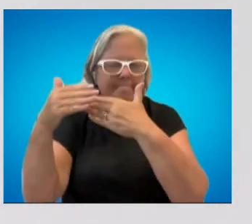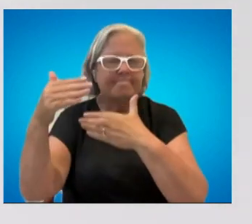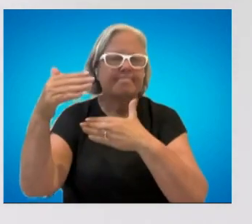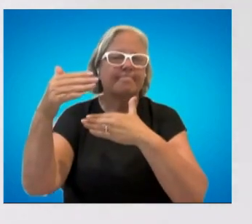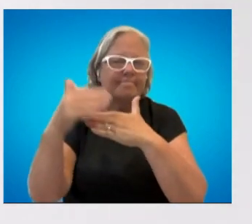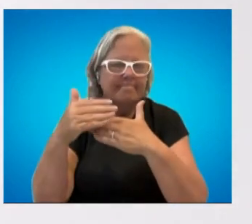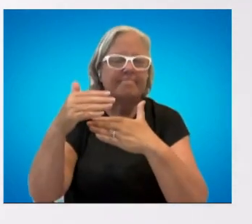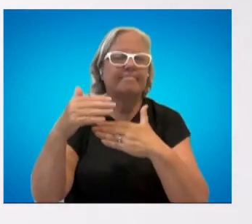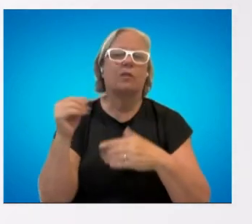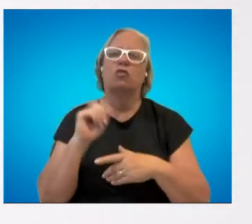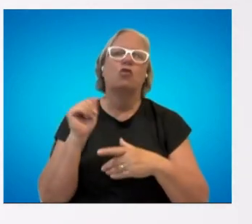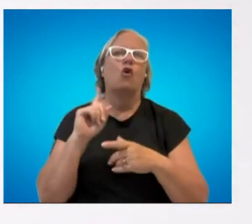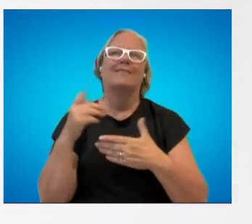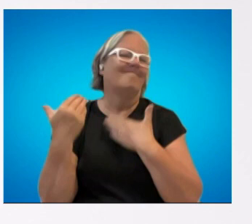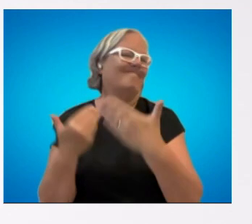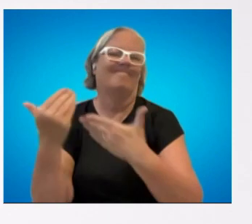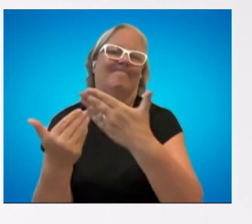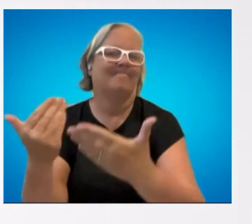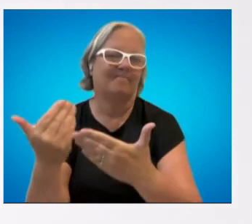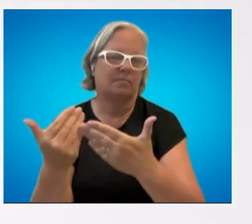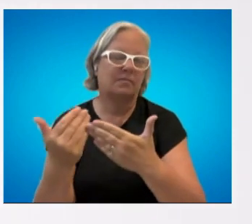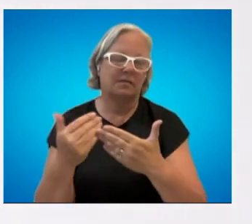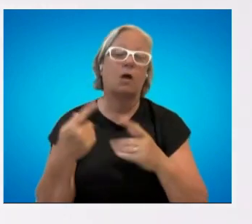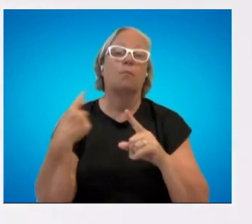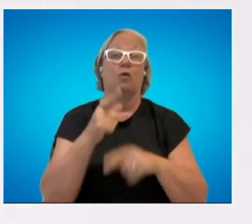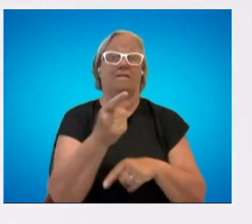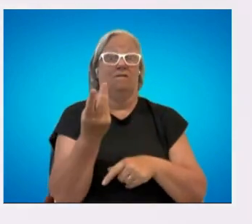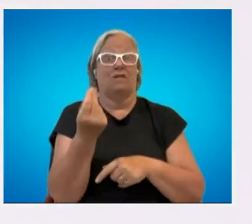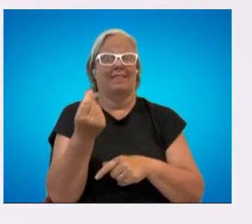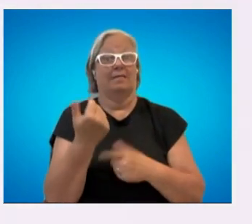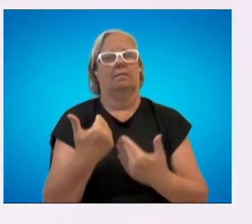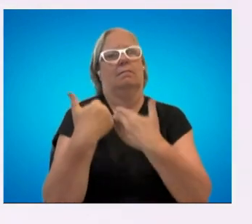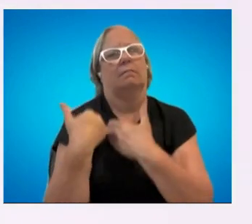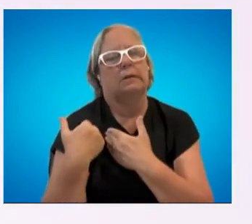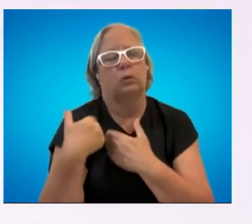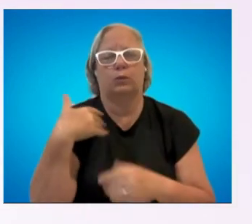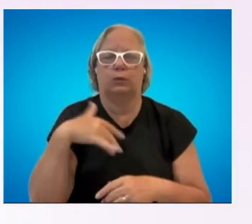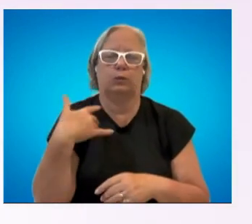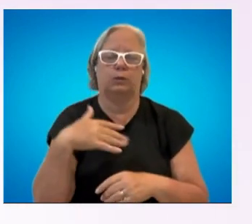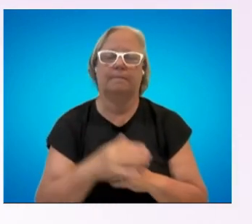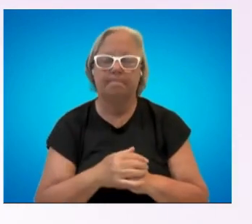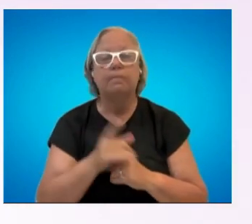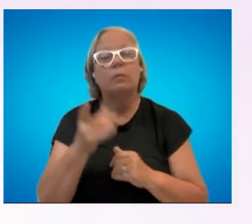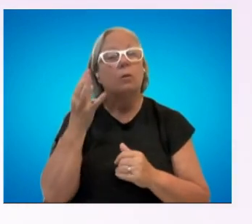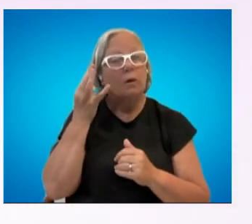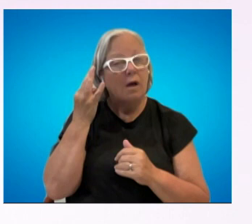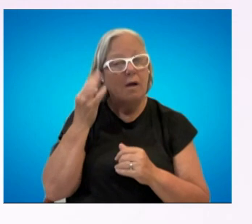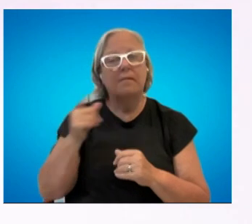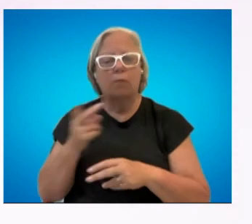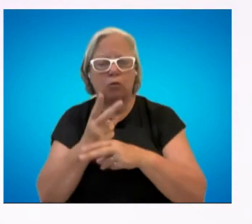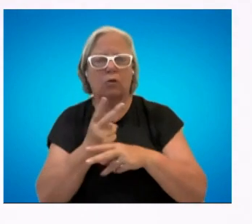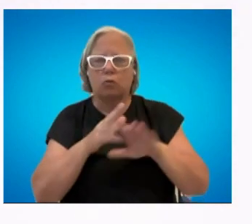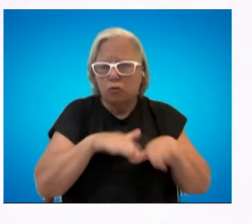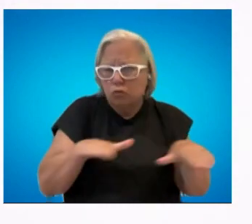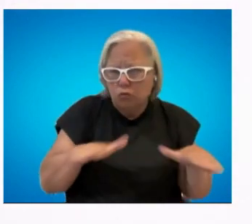bigger. And it's also a fact that those women caring for children are